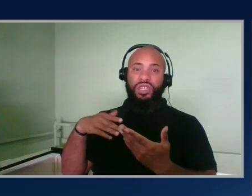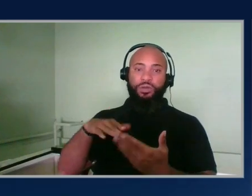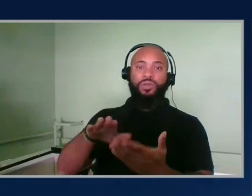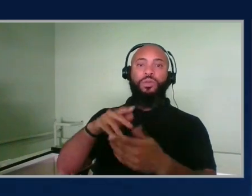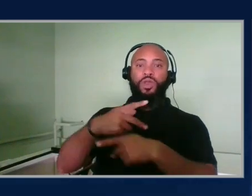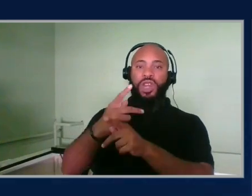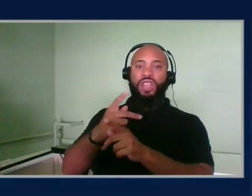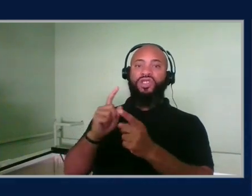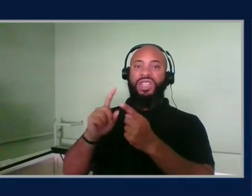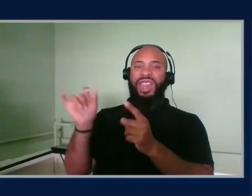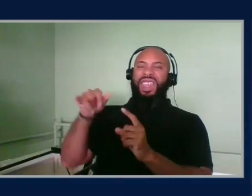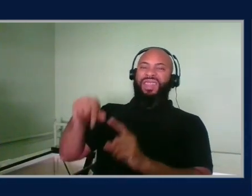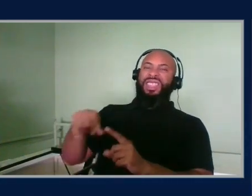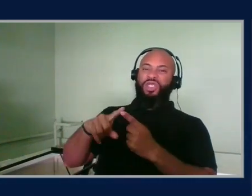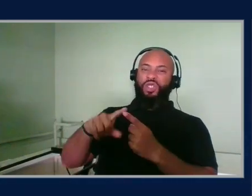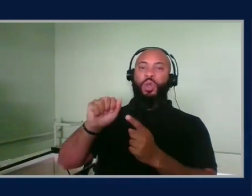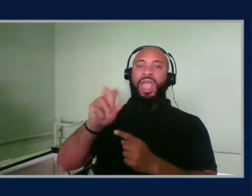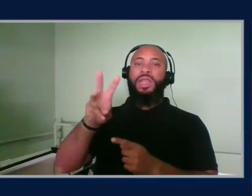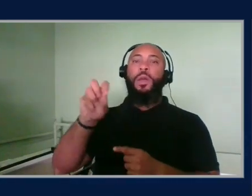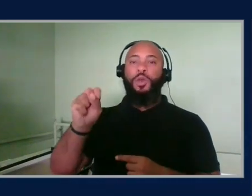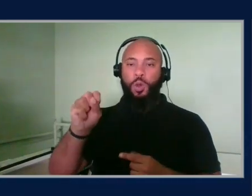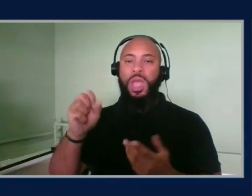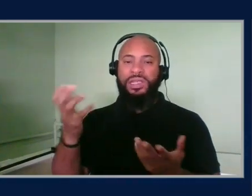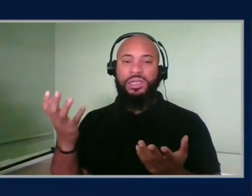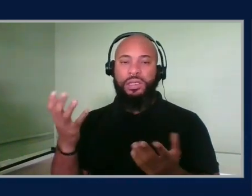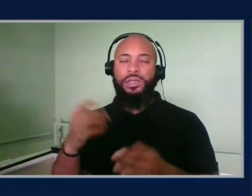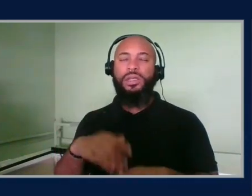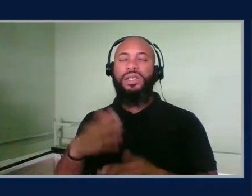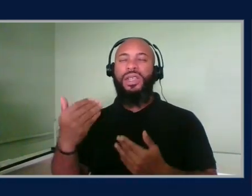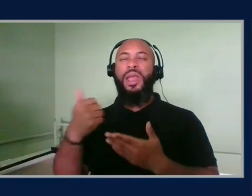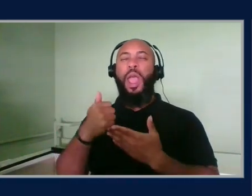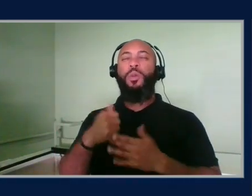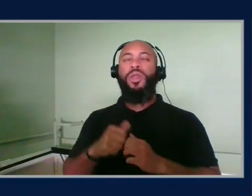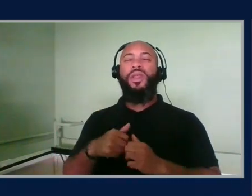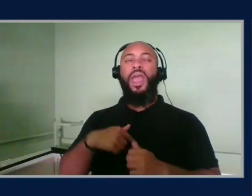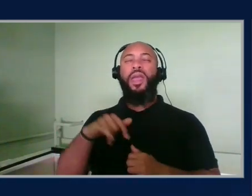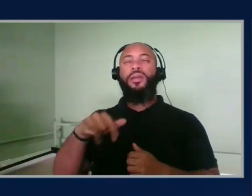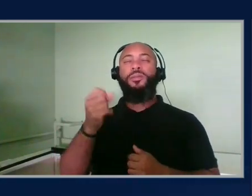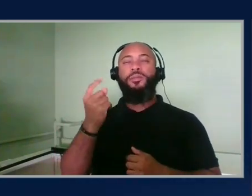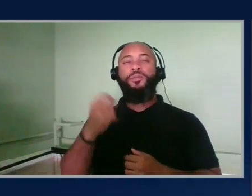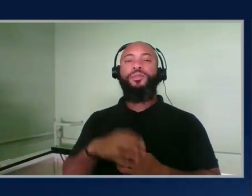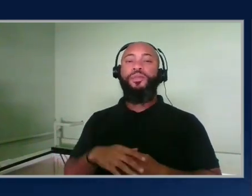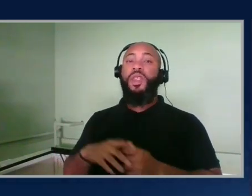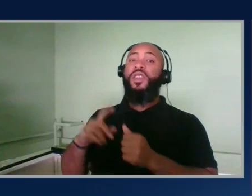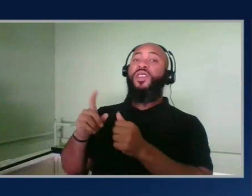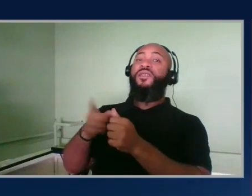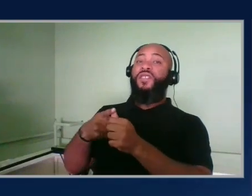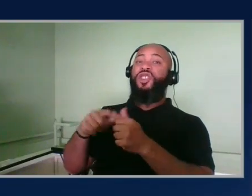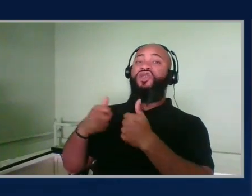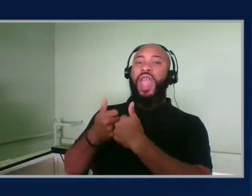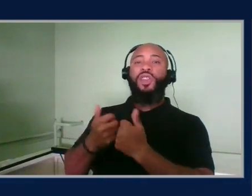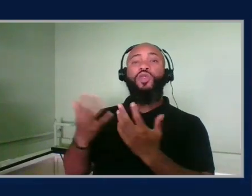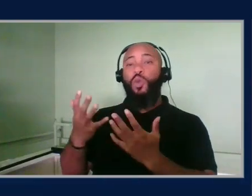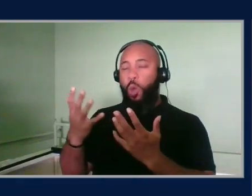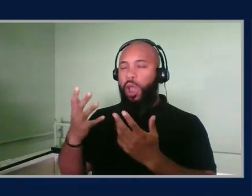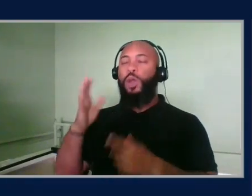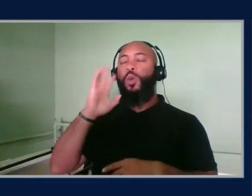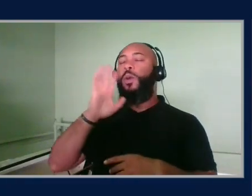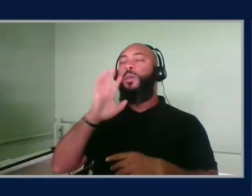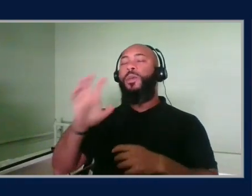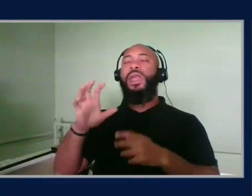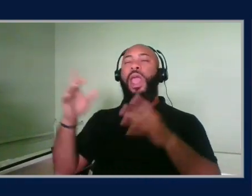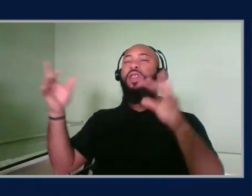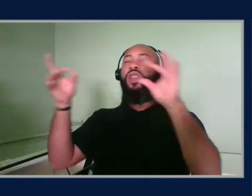I mean, the first challenge you're going to face is obviously just tying all these pieces together, right? Absolutely. And